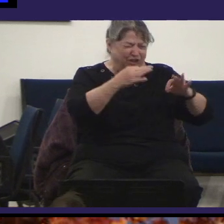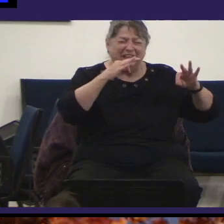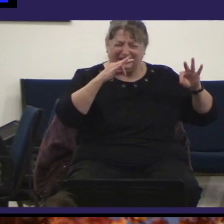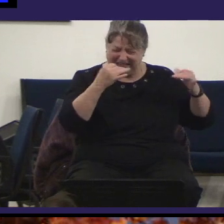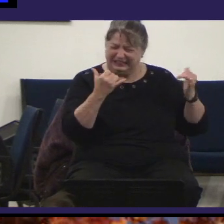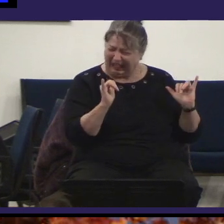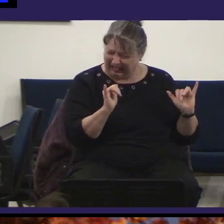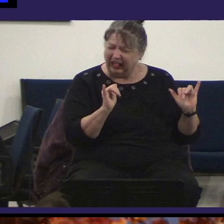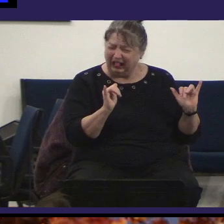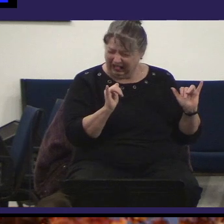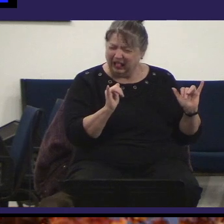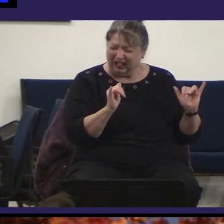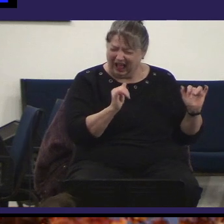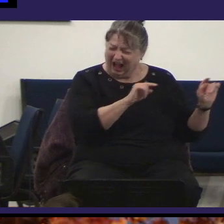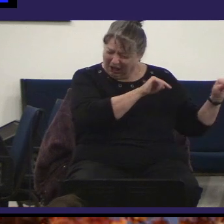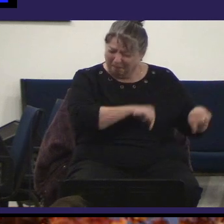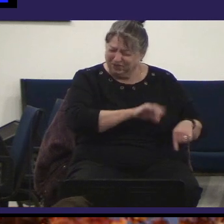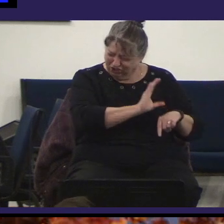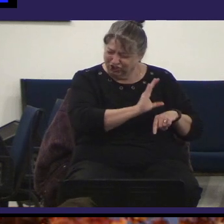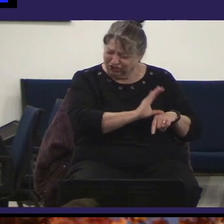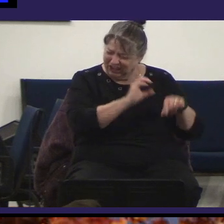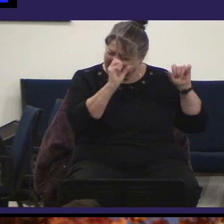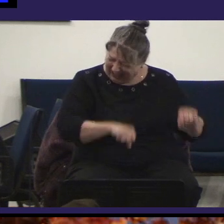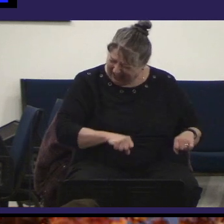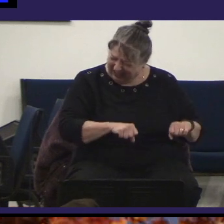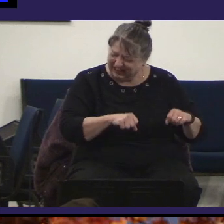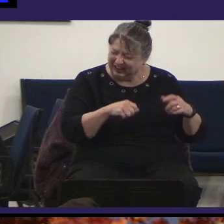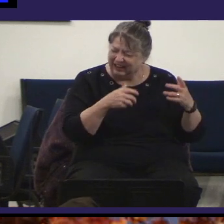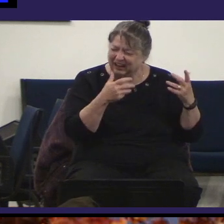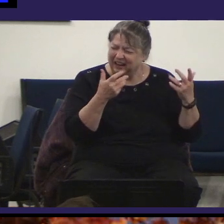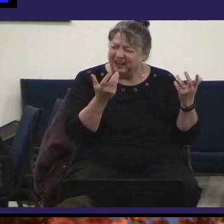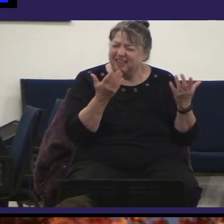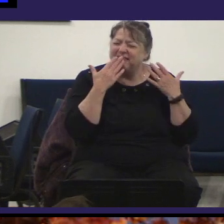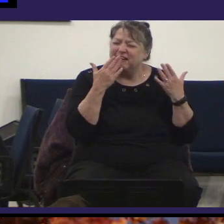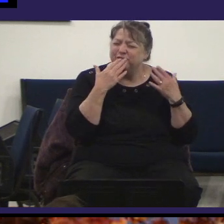still and be able to worship you freely.